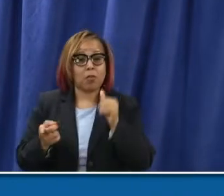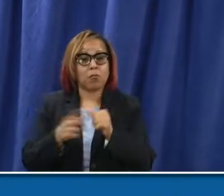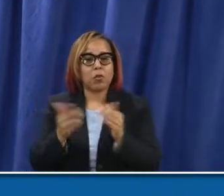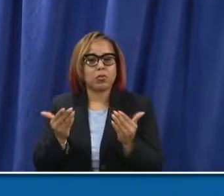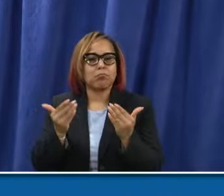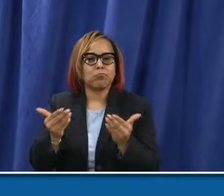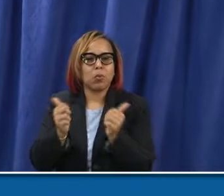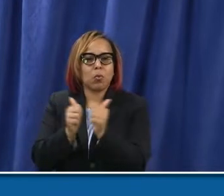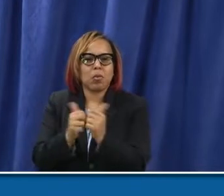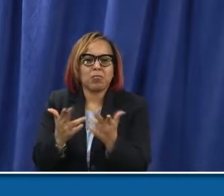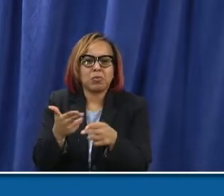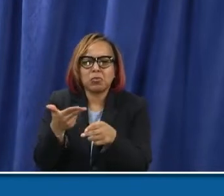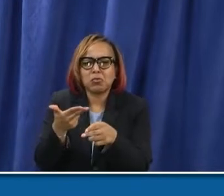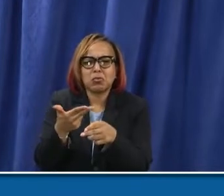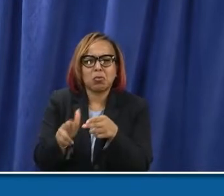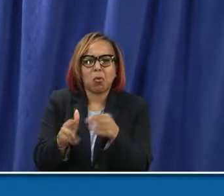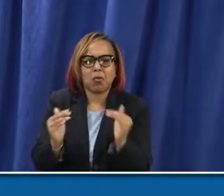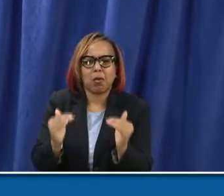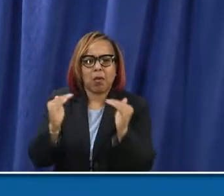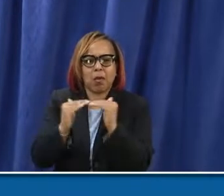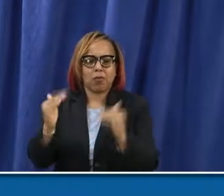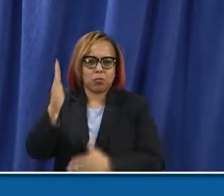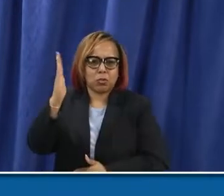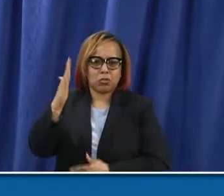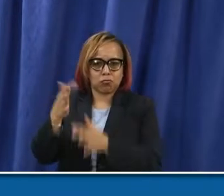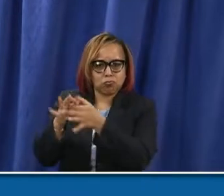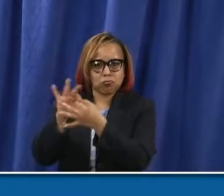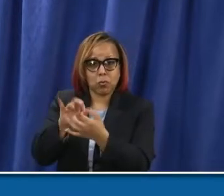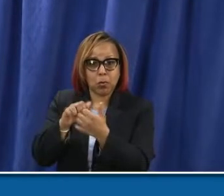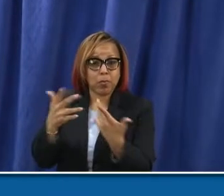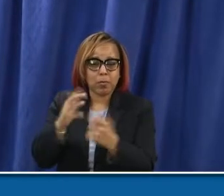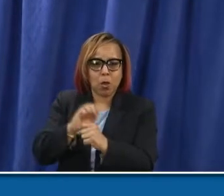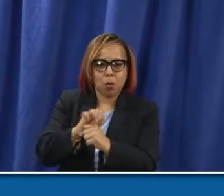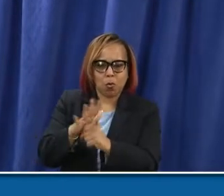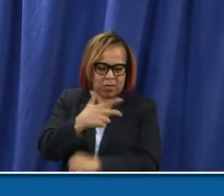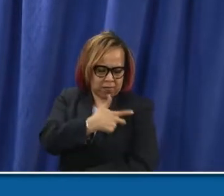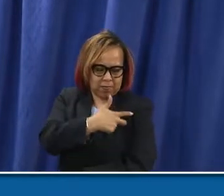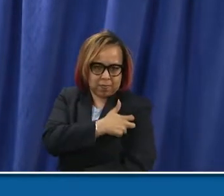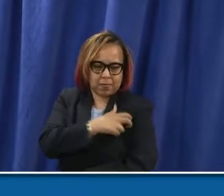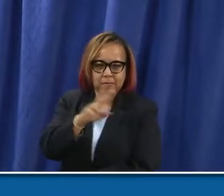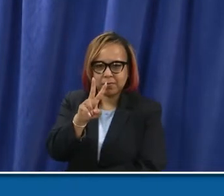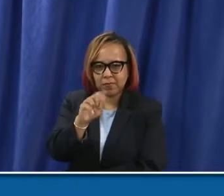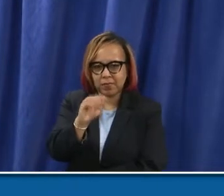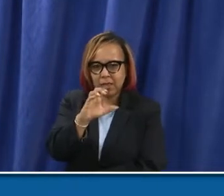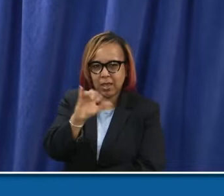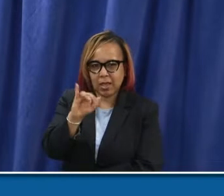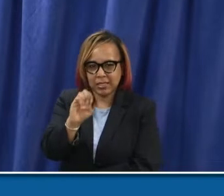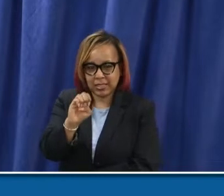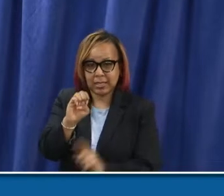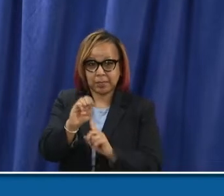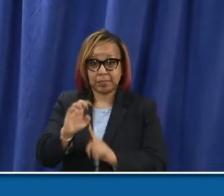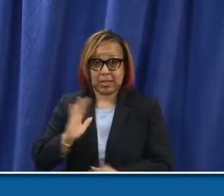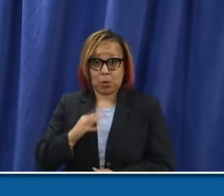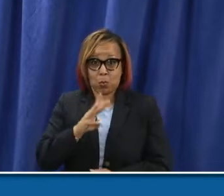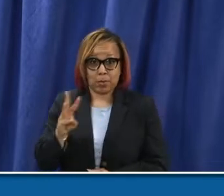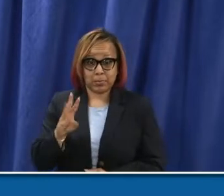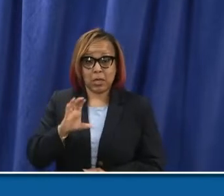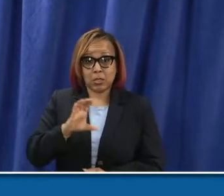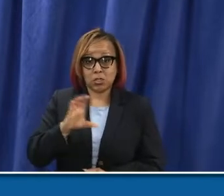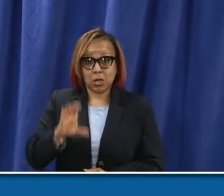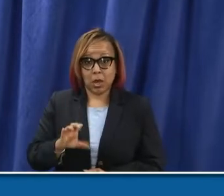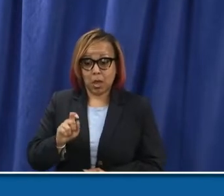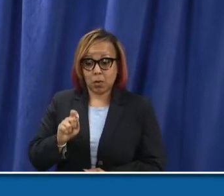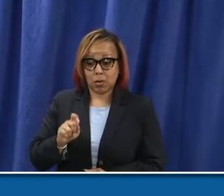ahead with a just short, high-level presentation related to COVID vaccine. First, this is our website,